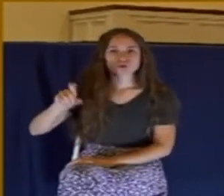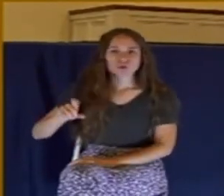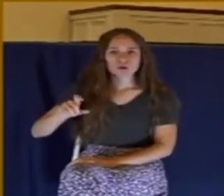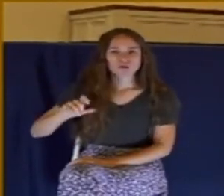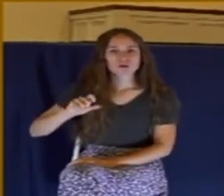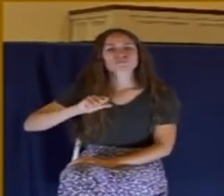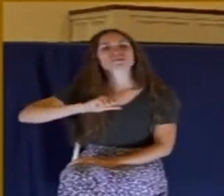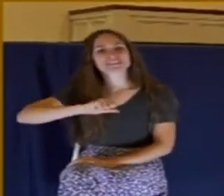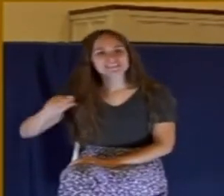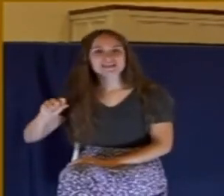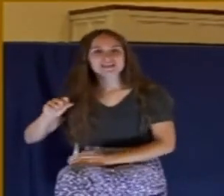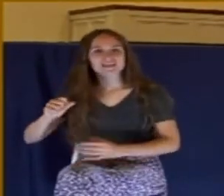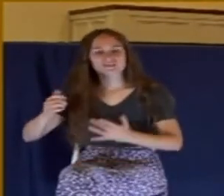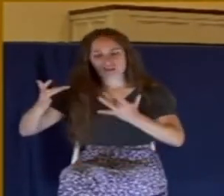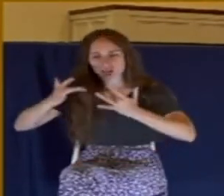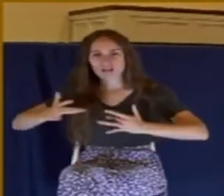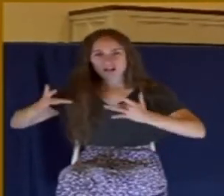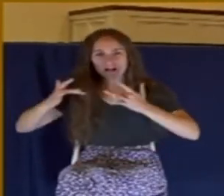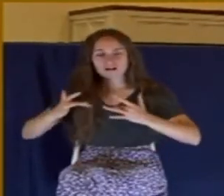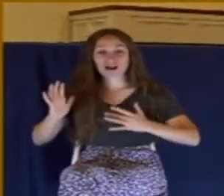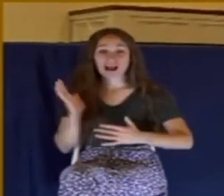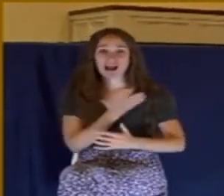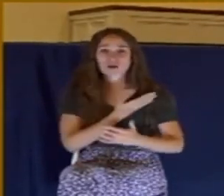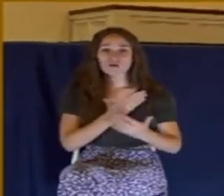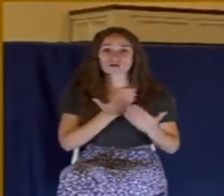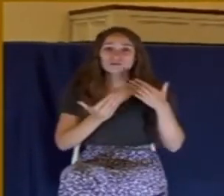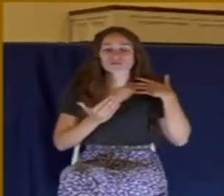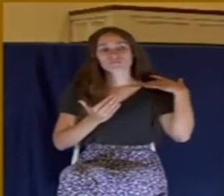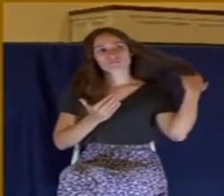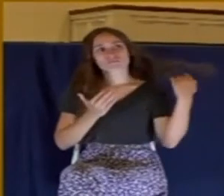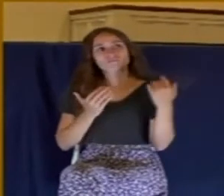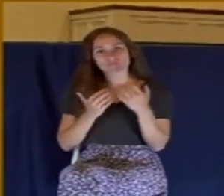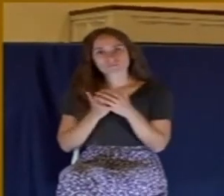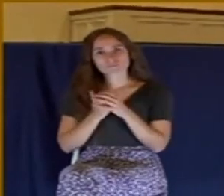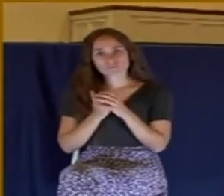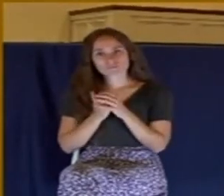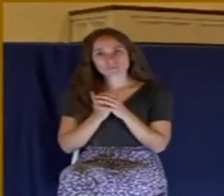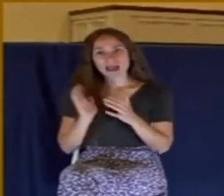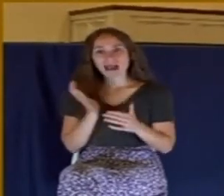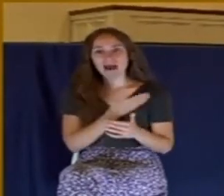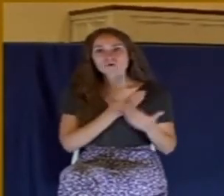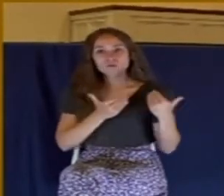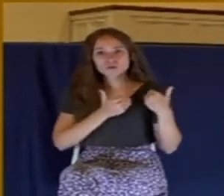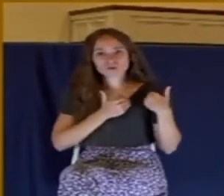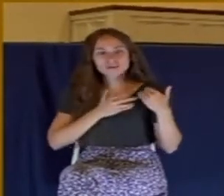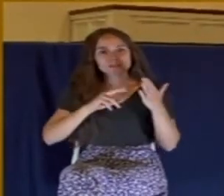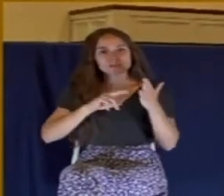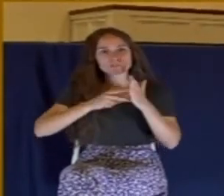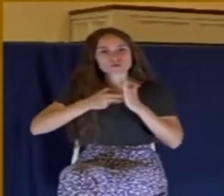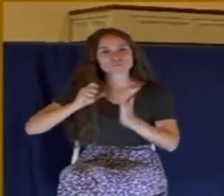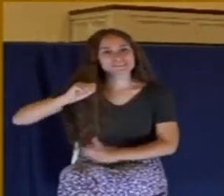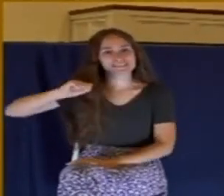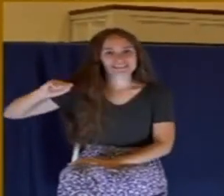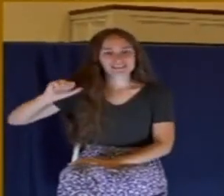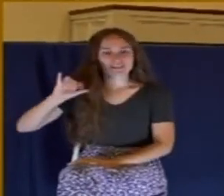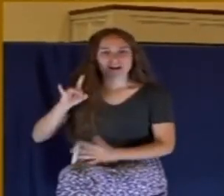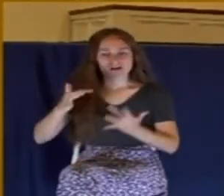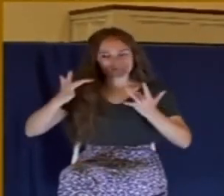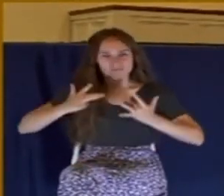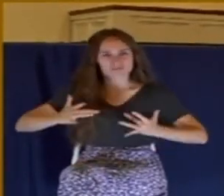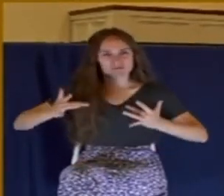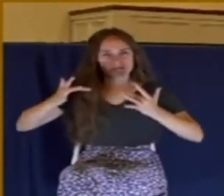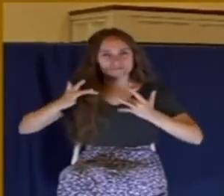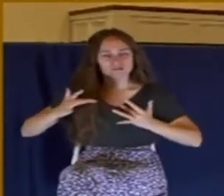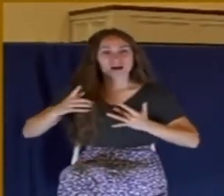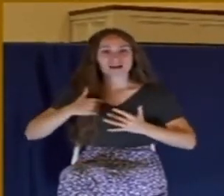which both our duty and peace would require us to resist, I should say, to our utmost. And I instantly said, Lord,